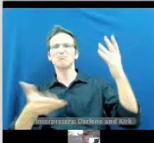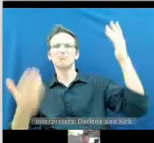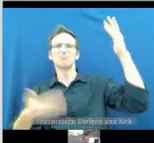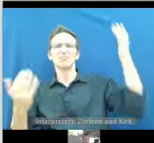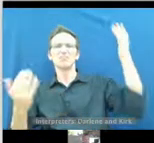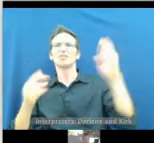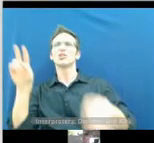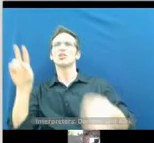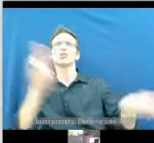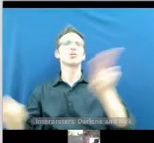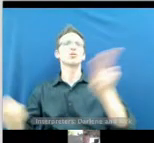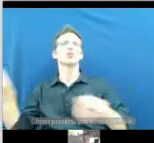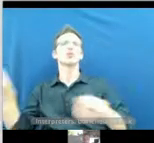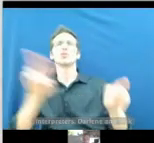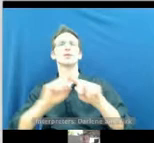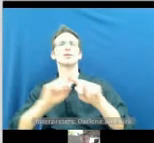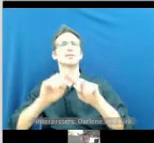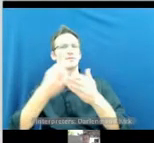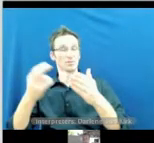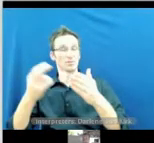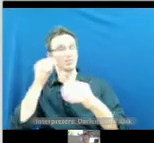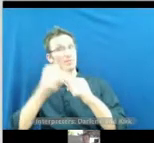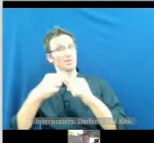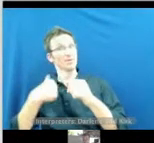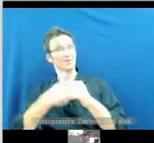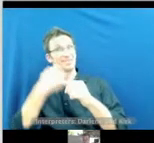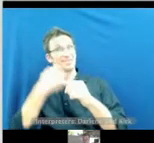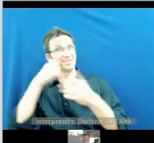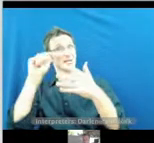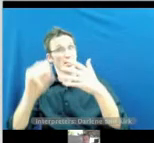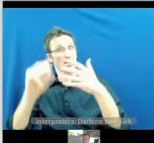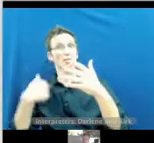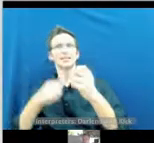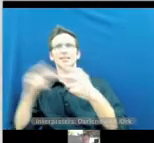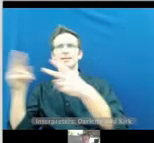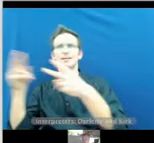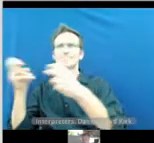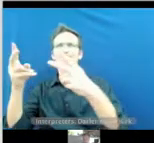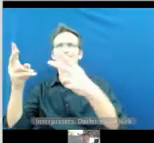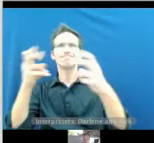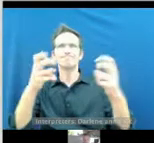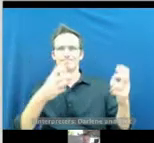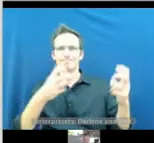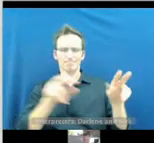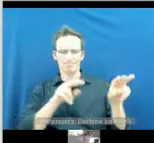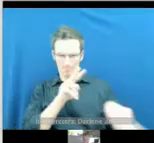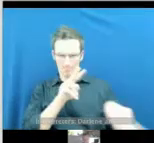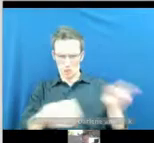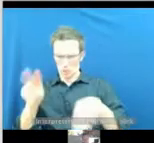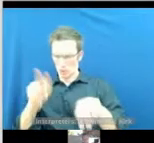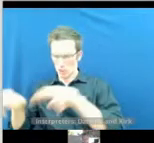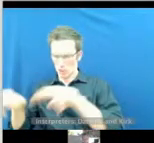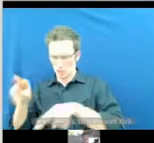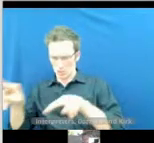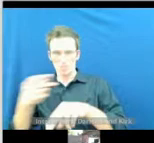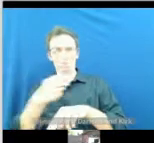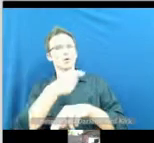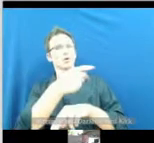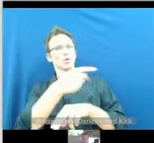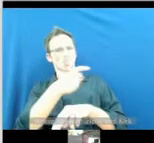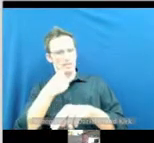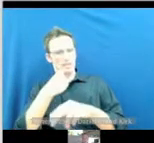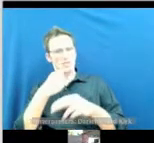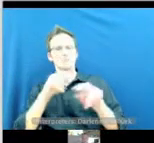are listed here, we went back and looked through them and said, okay, Well, here's a